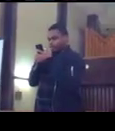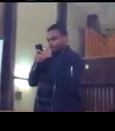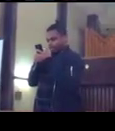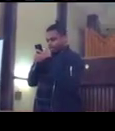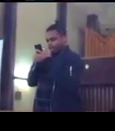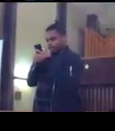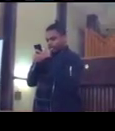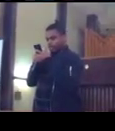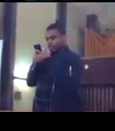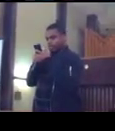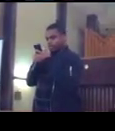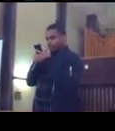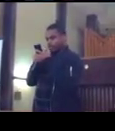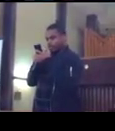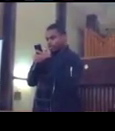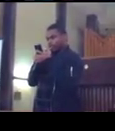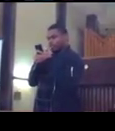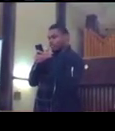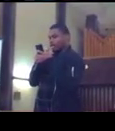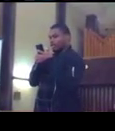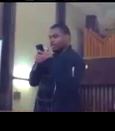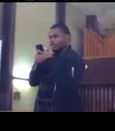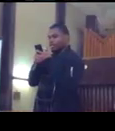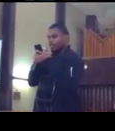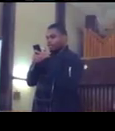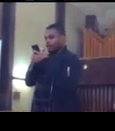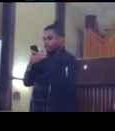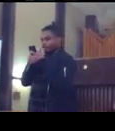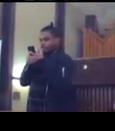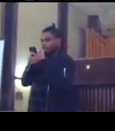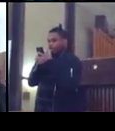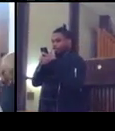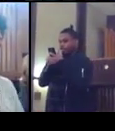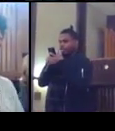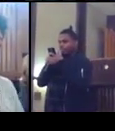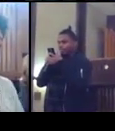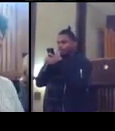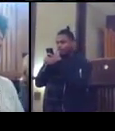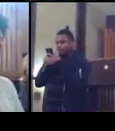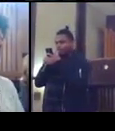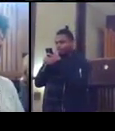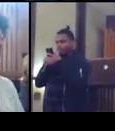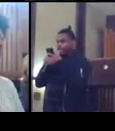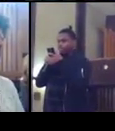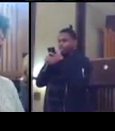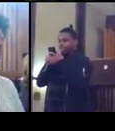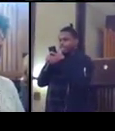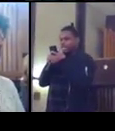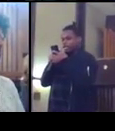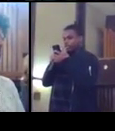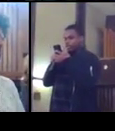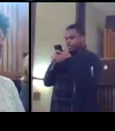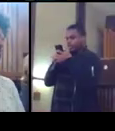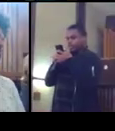vital for turning community burdens into reality, fostering stronger, more